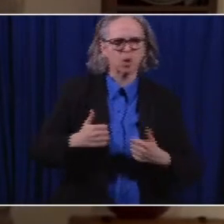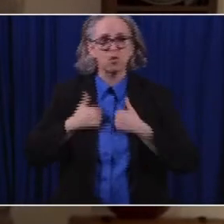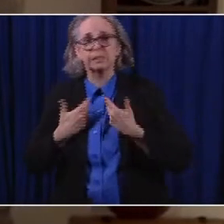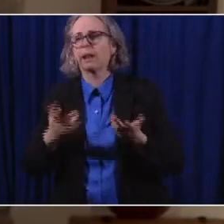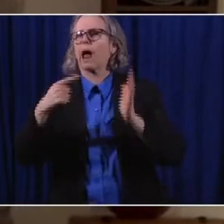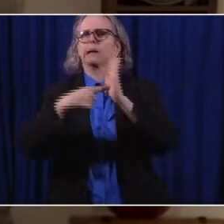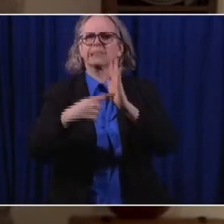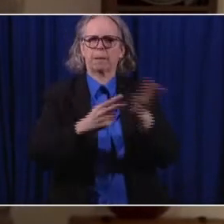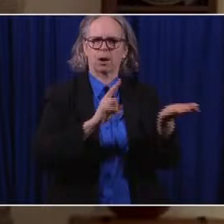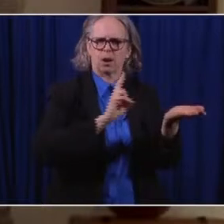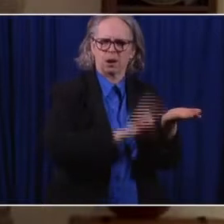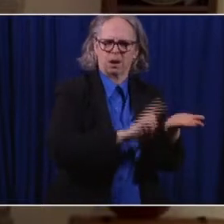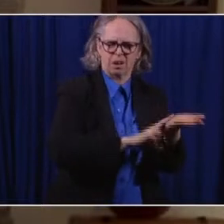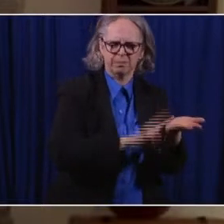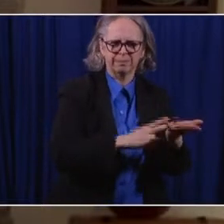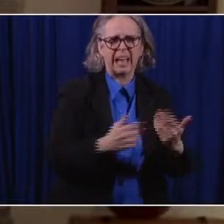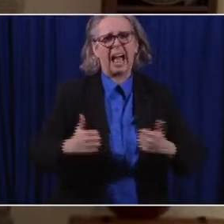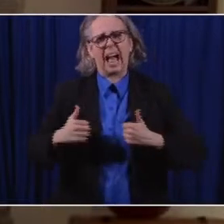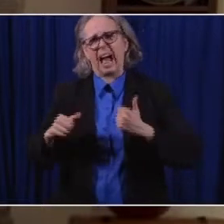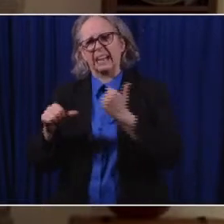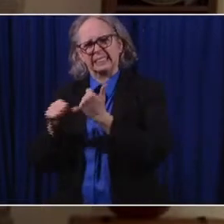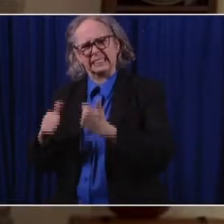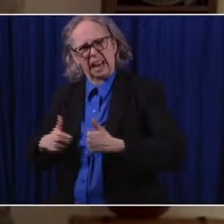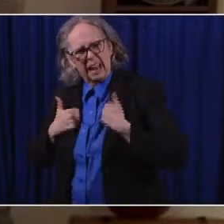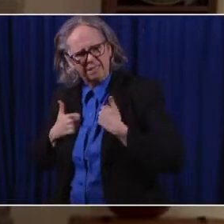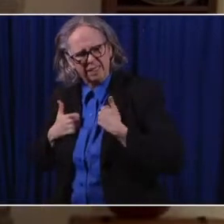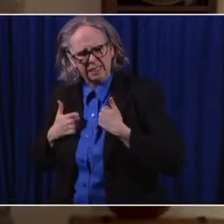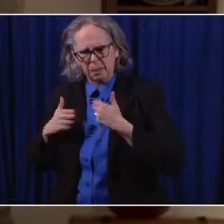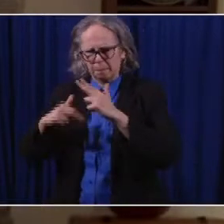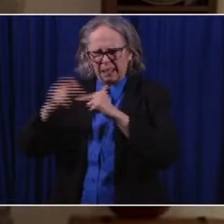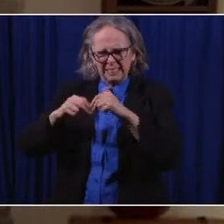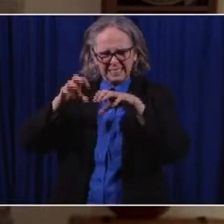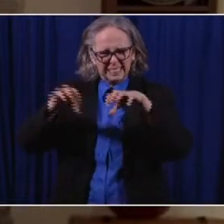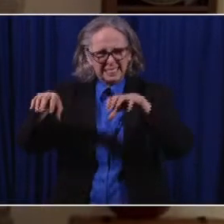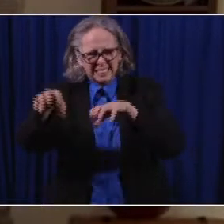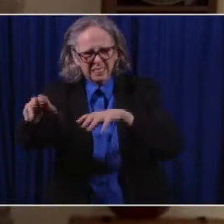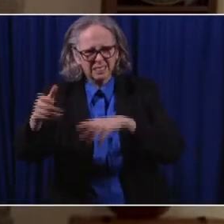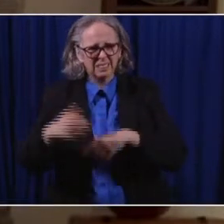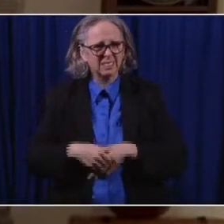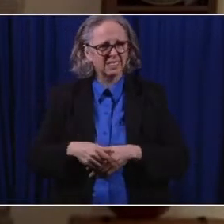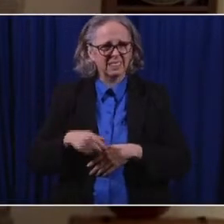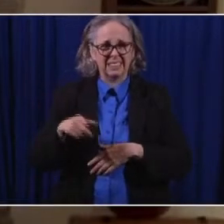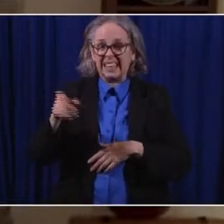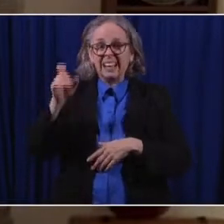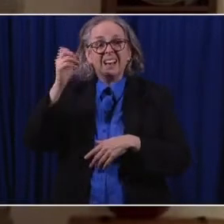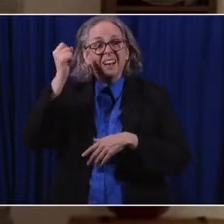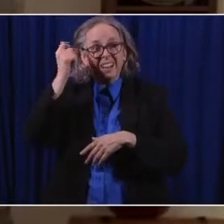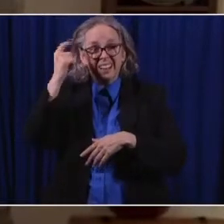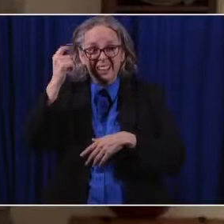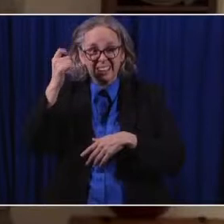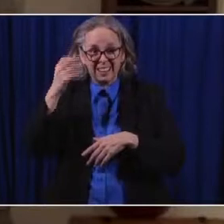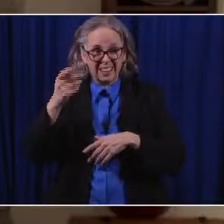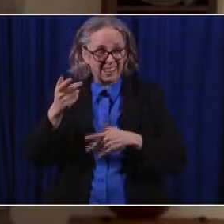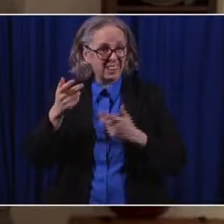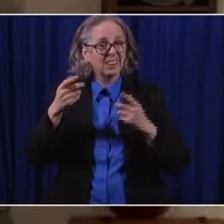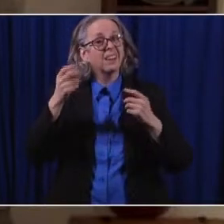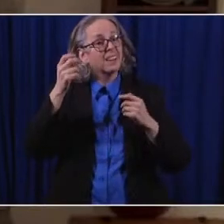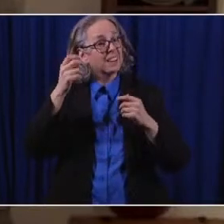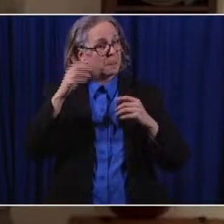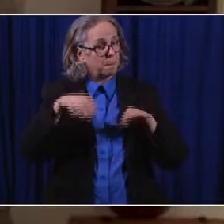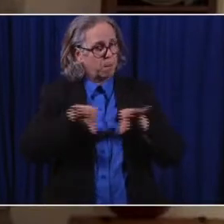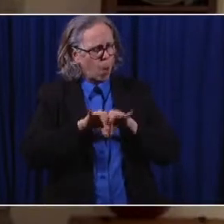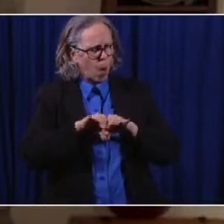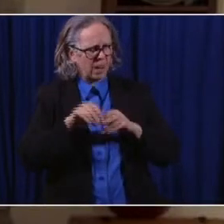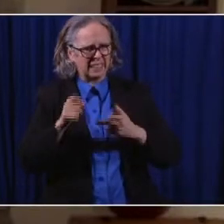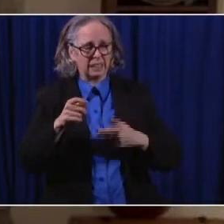not enrolled in the federal long-term care pharmacy program or are not registered as providers themselves. So in other words, most